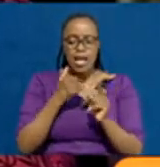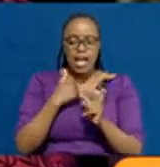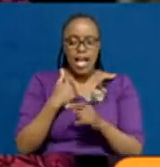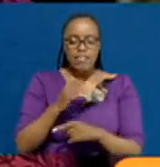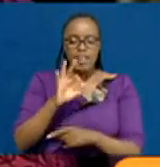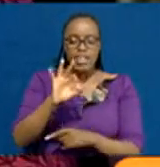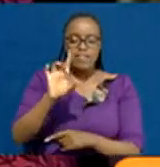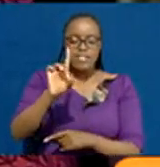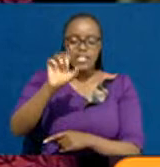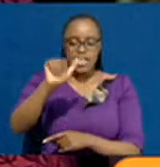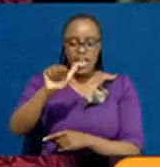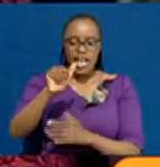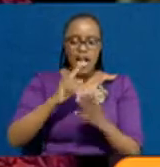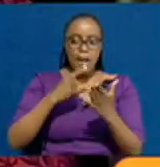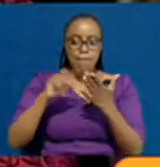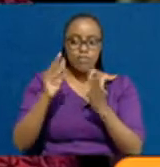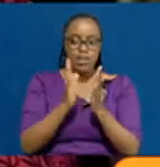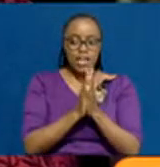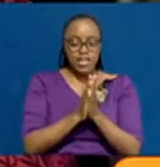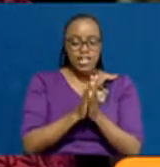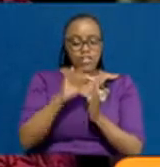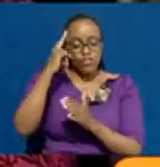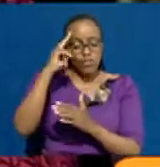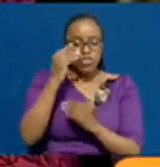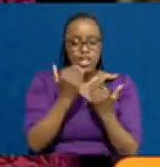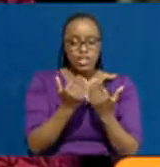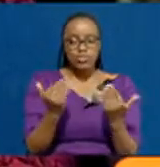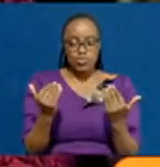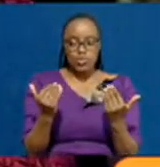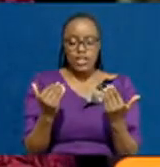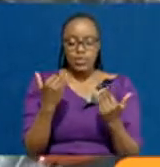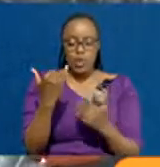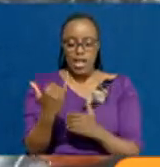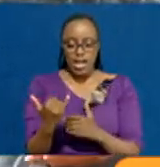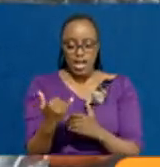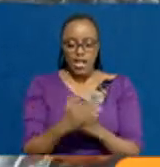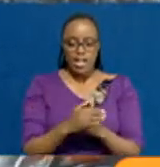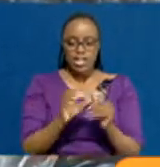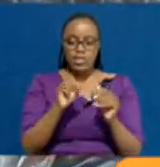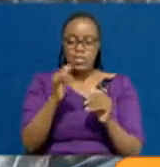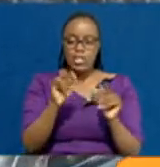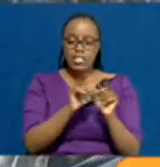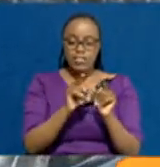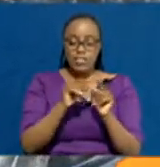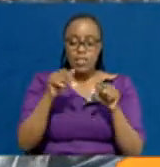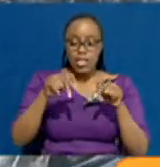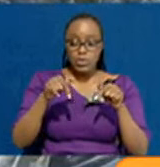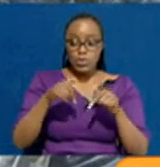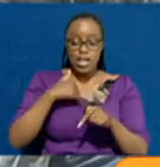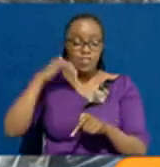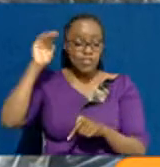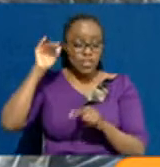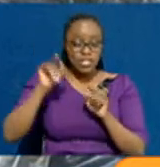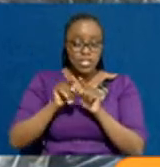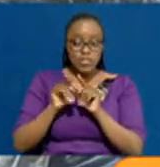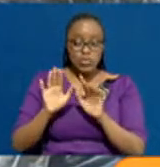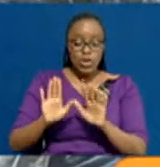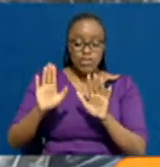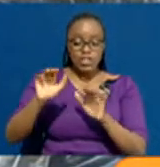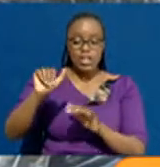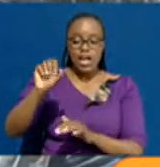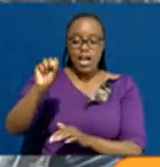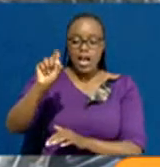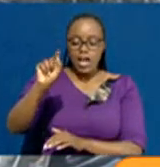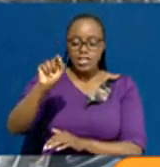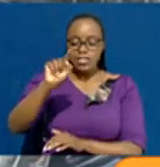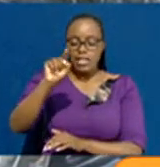FDA approved for the pediatric population. Okay. Yes. So parents who are listening today should stay away from AstraZeneca and the rest? Yes,